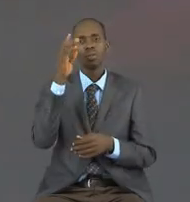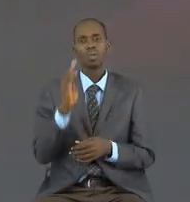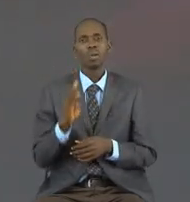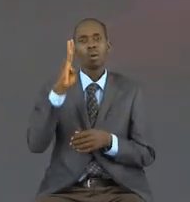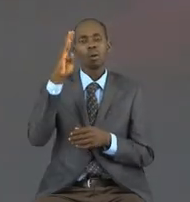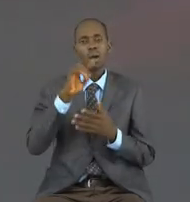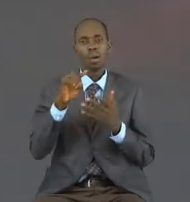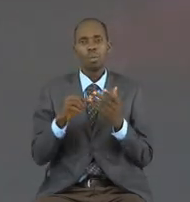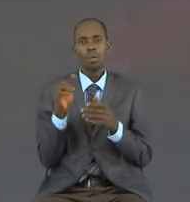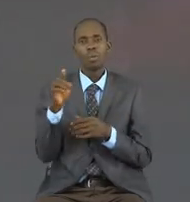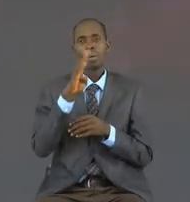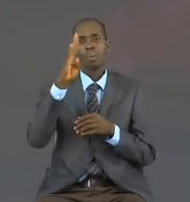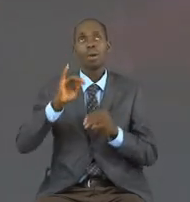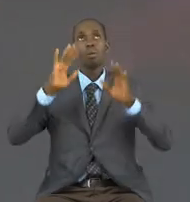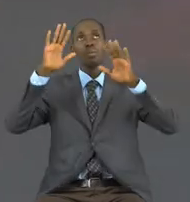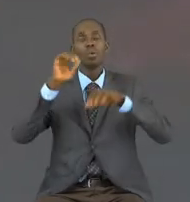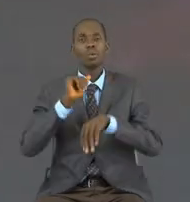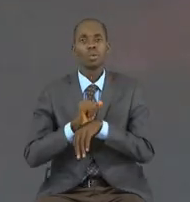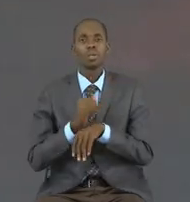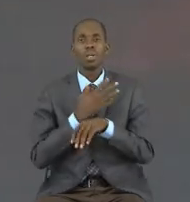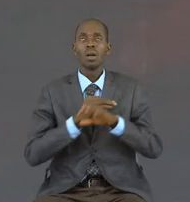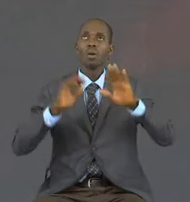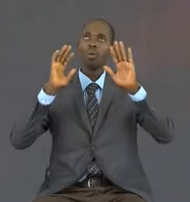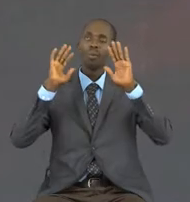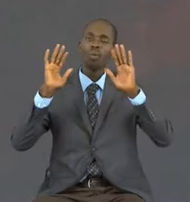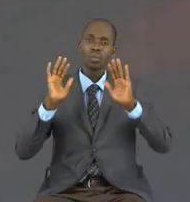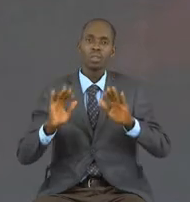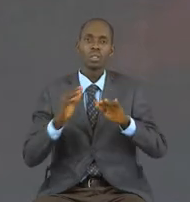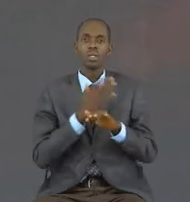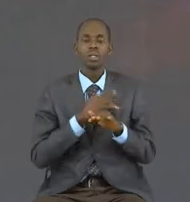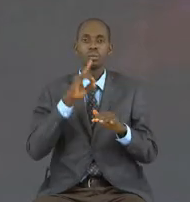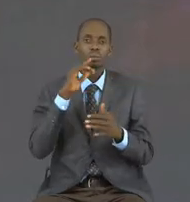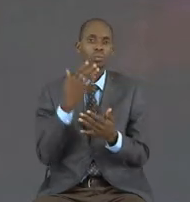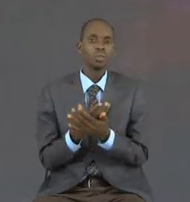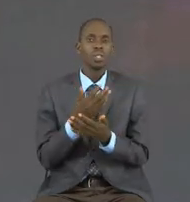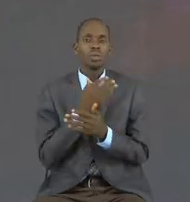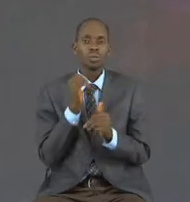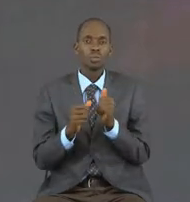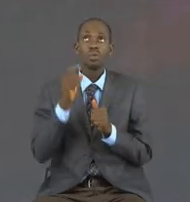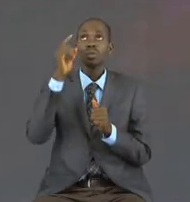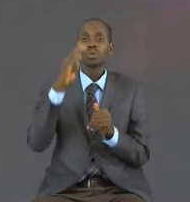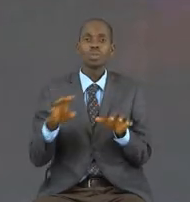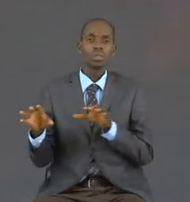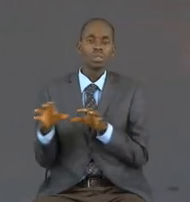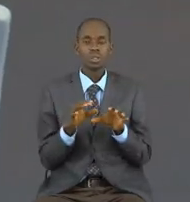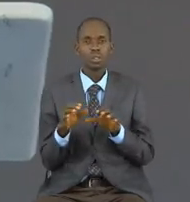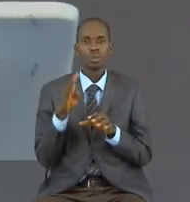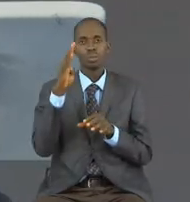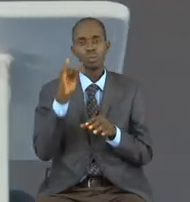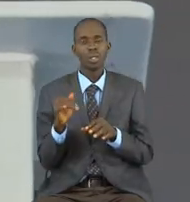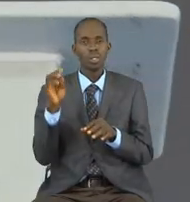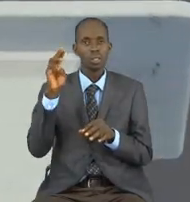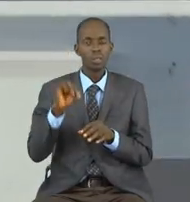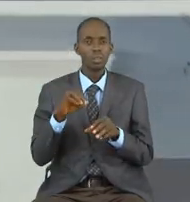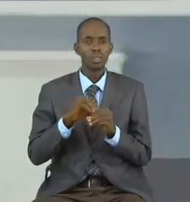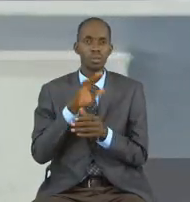and wonders and signs, which God did by him in the midst of you all, as